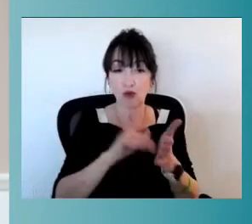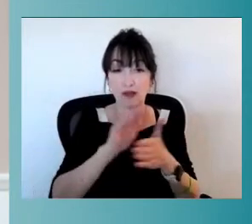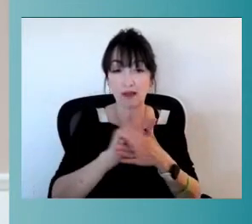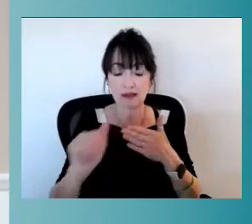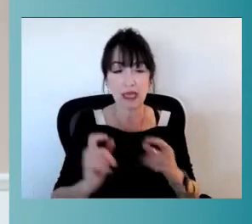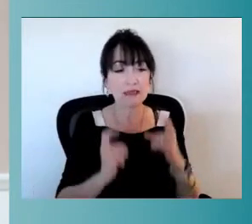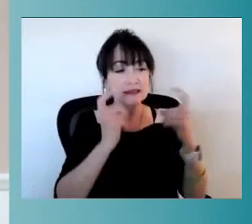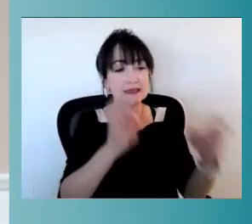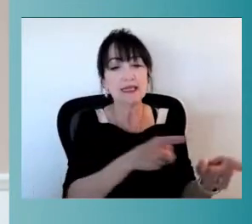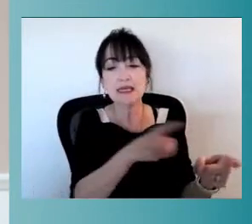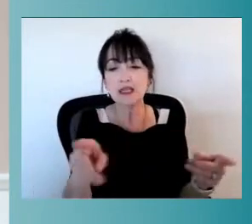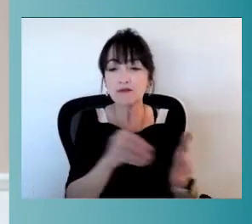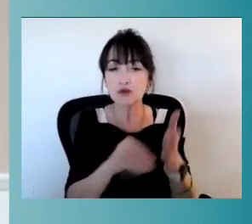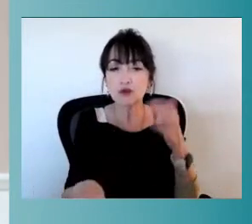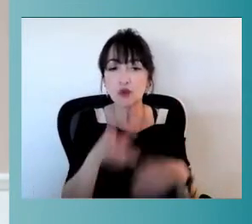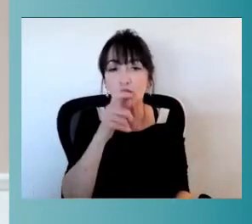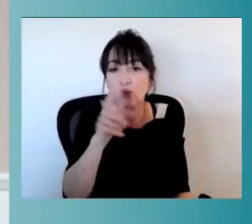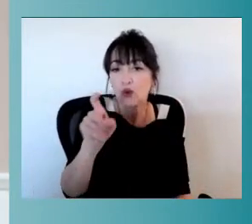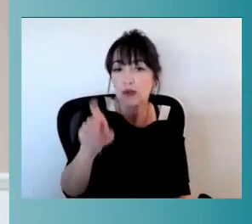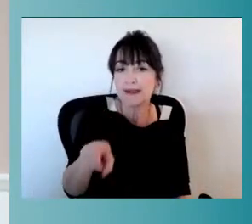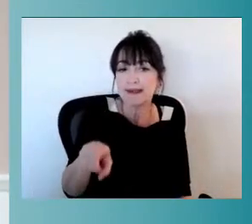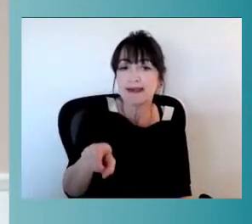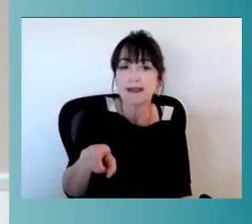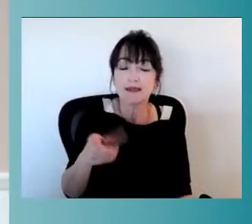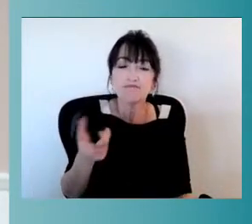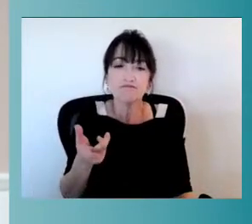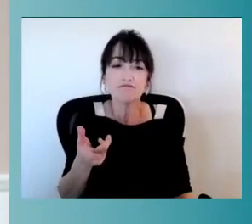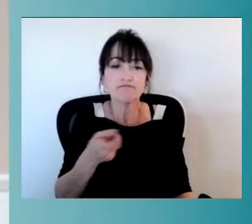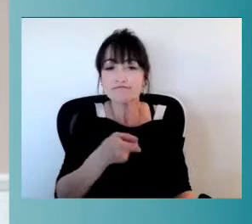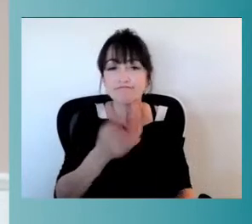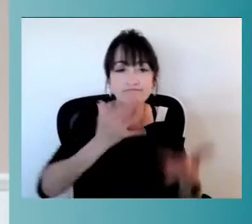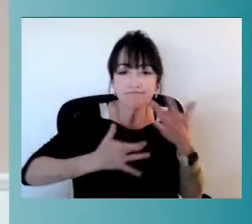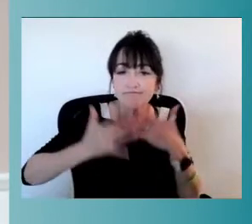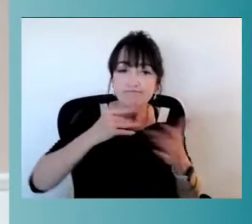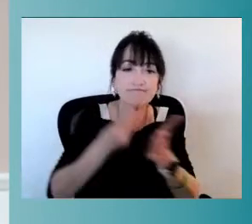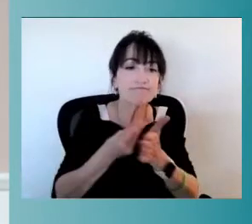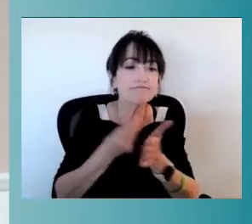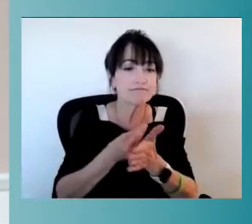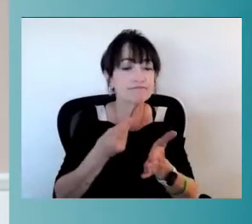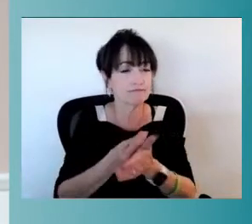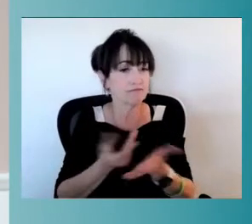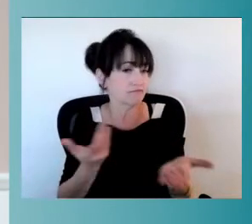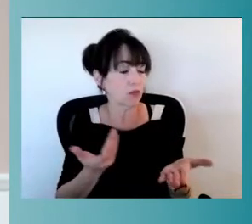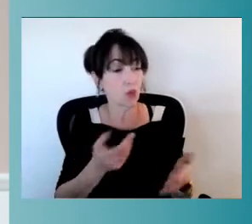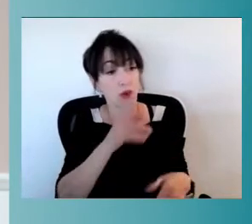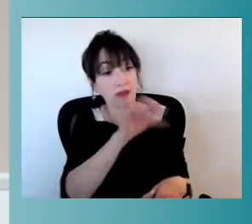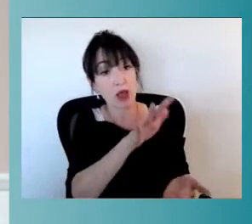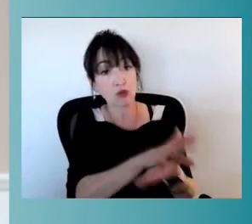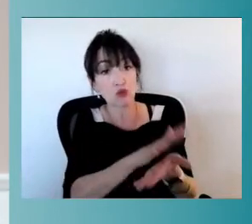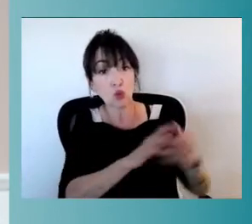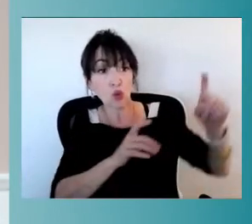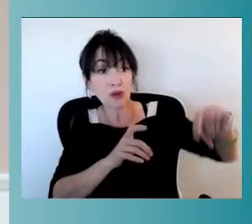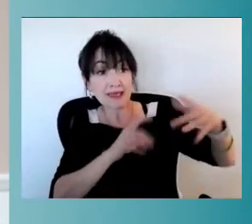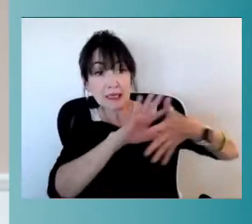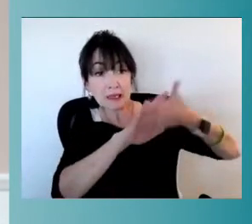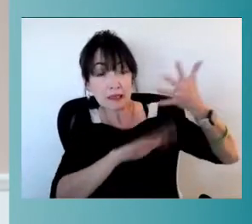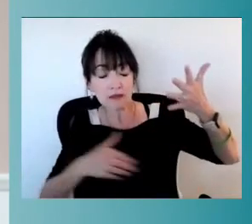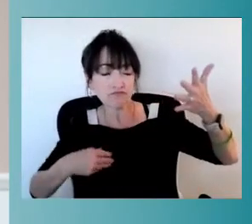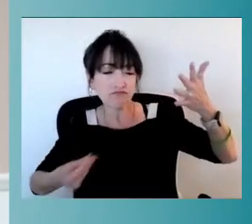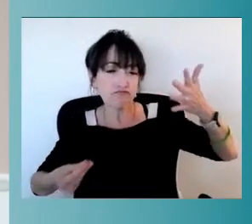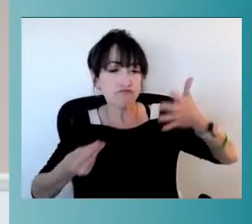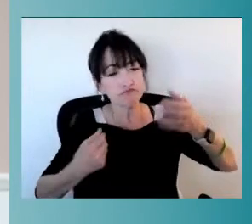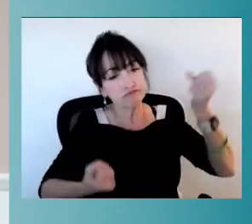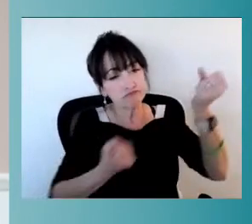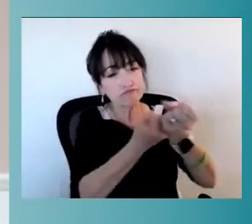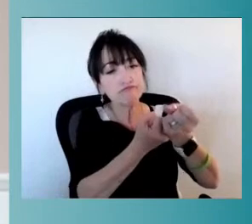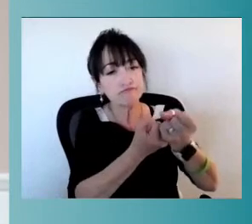who are in need or in need help of anything, or to just give back to the school in general. So I'm very thankful for those blessings in my life, and I'm